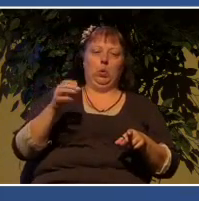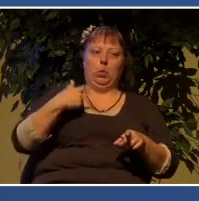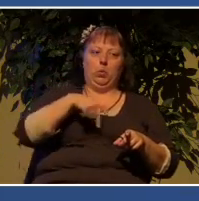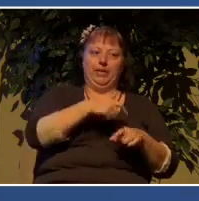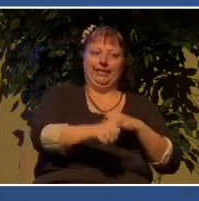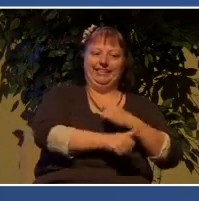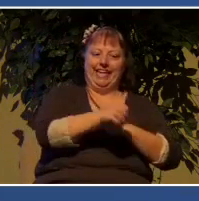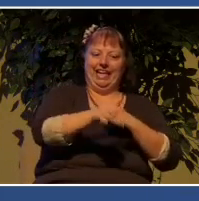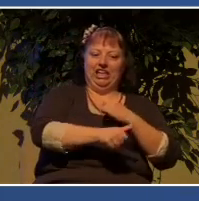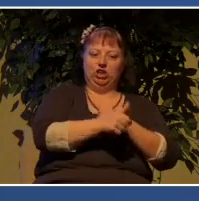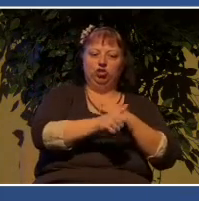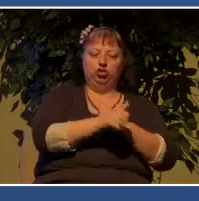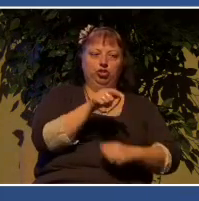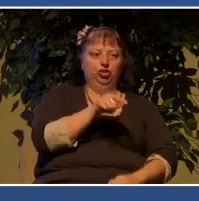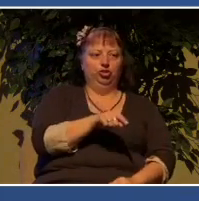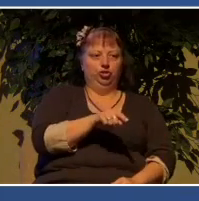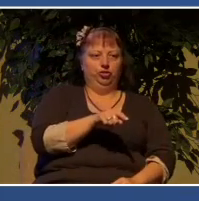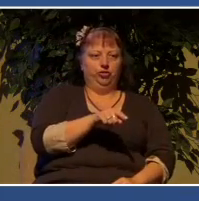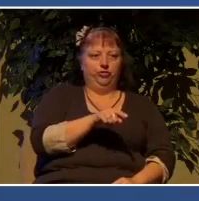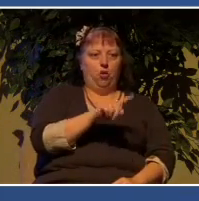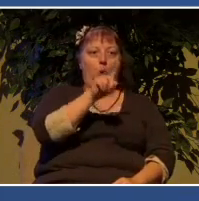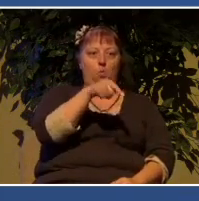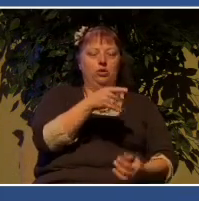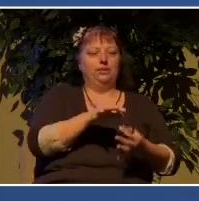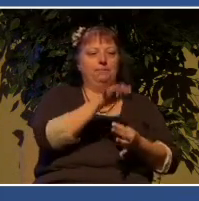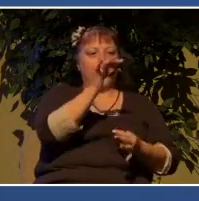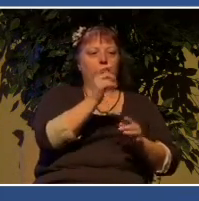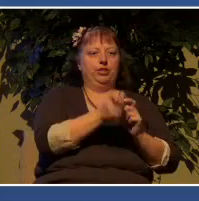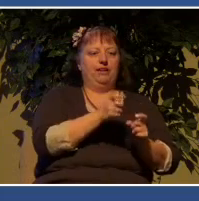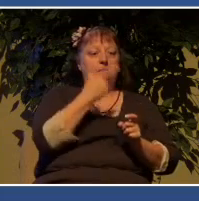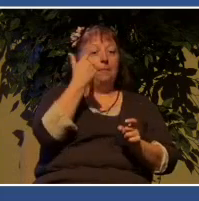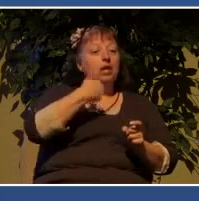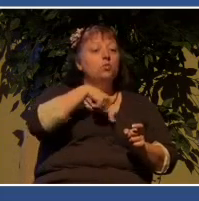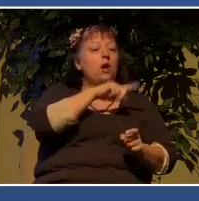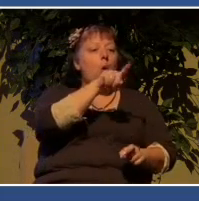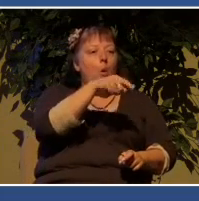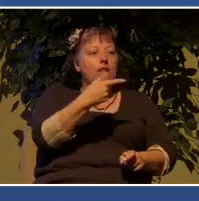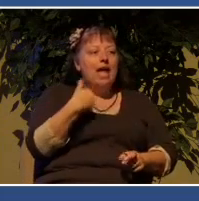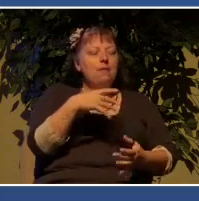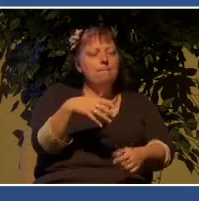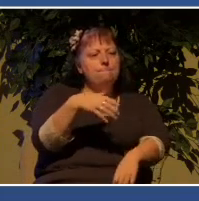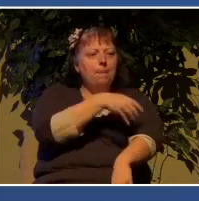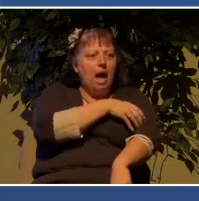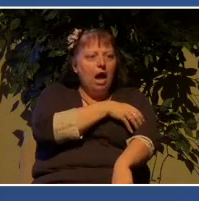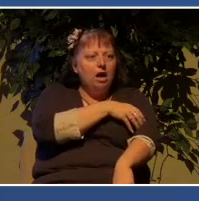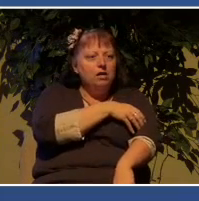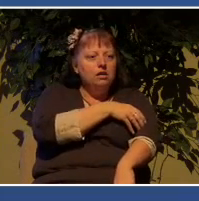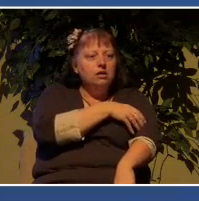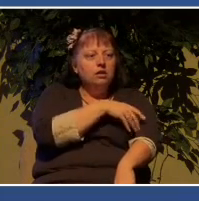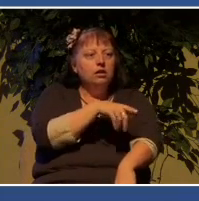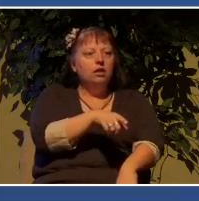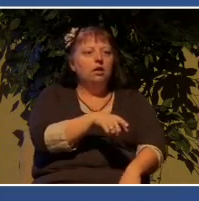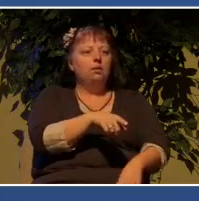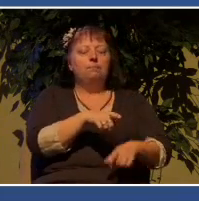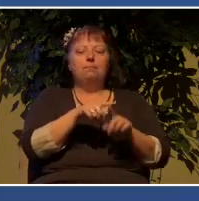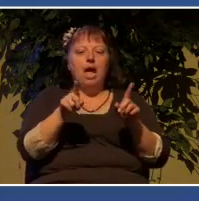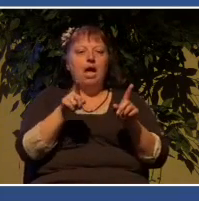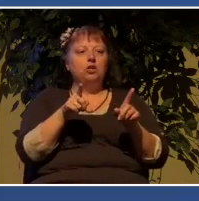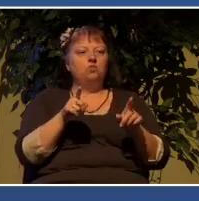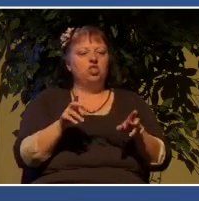dangerous, because now we have power, but we exercise it without